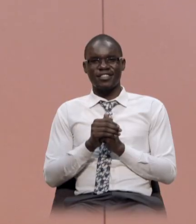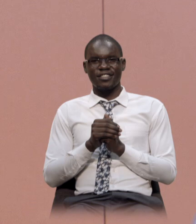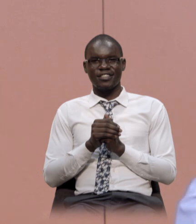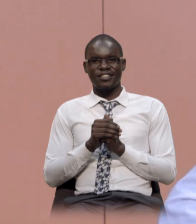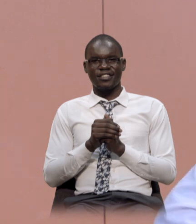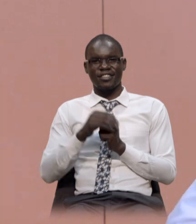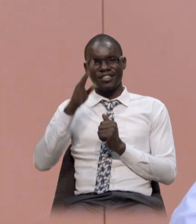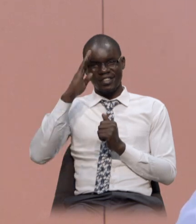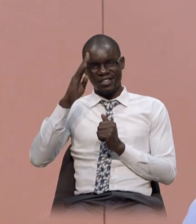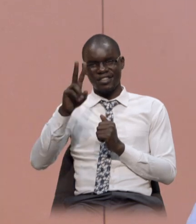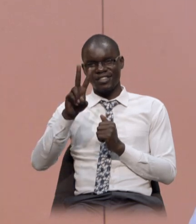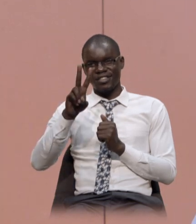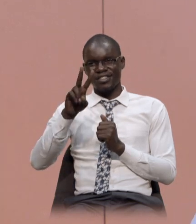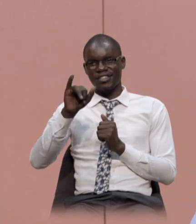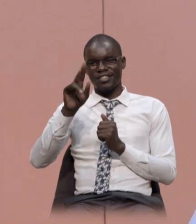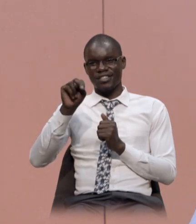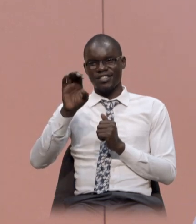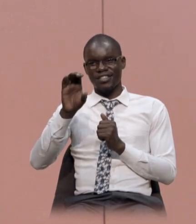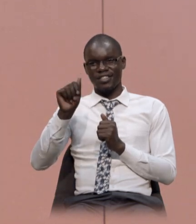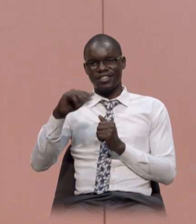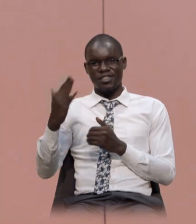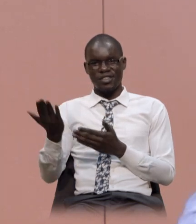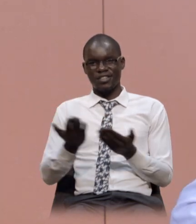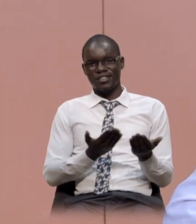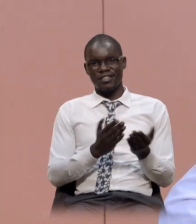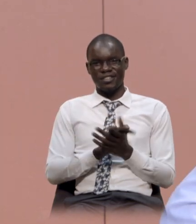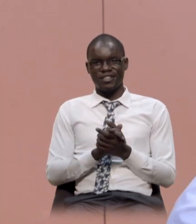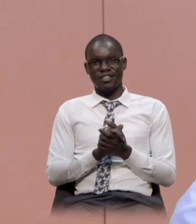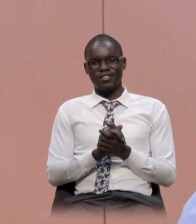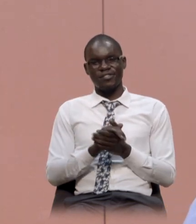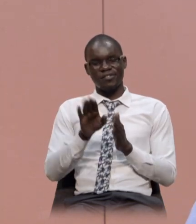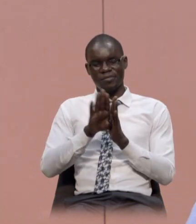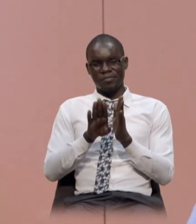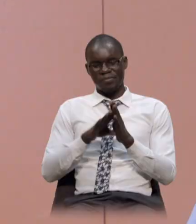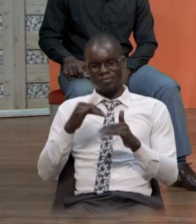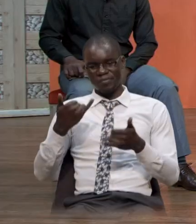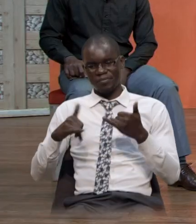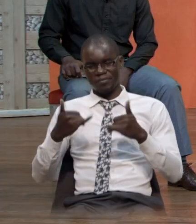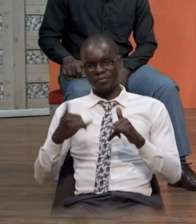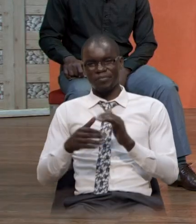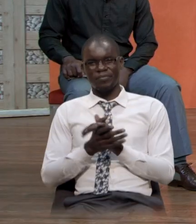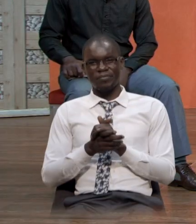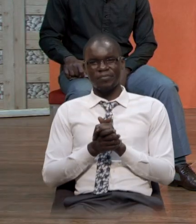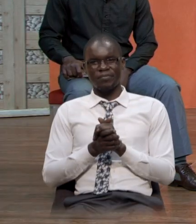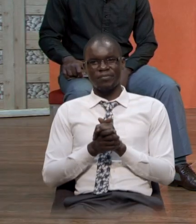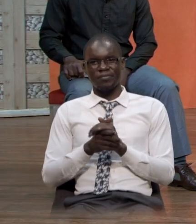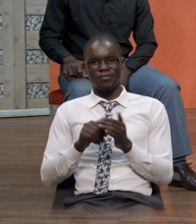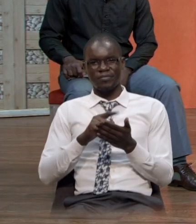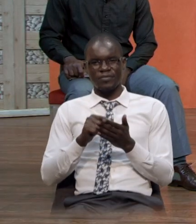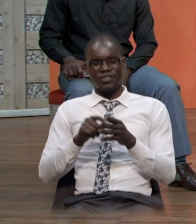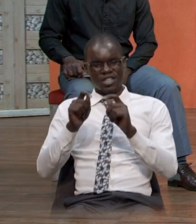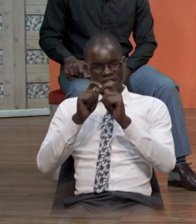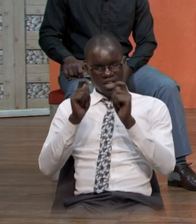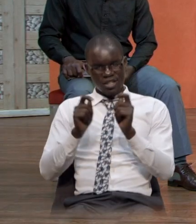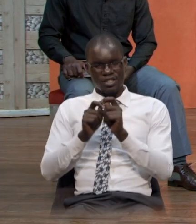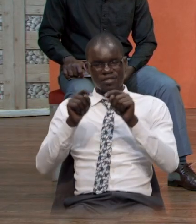Hello, this is Vincent Lagat. Wish to welcome you. Welcome to Bible Game. Yeah, so this is our team for